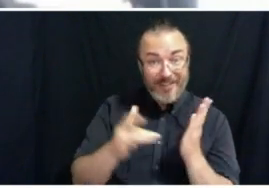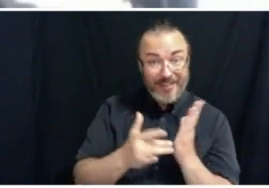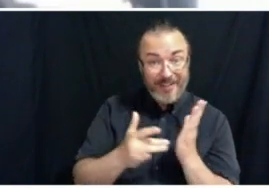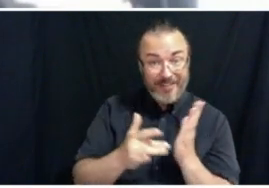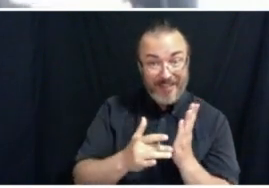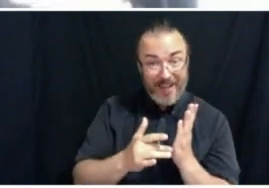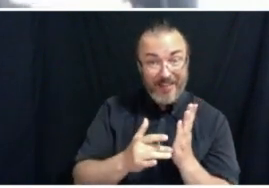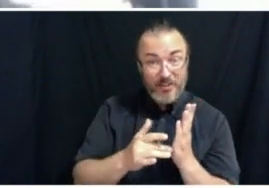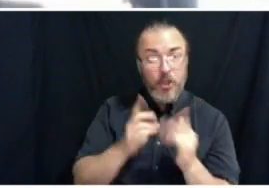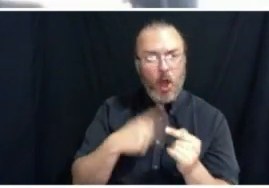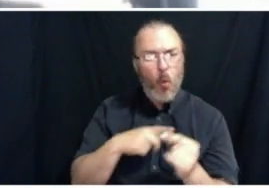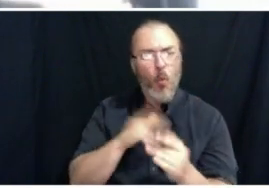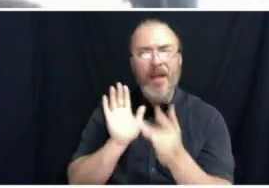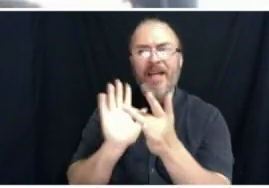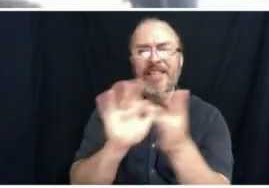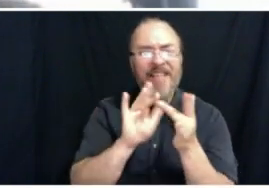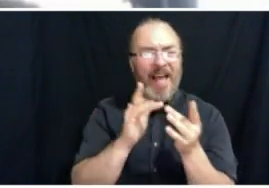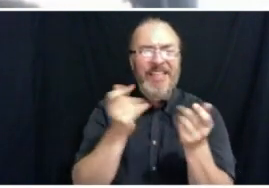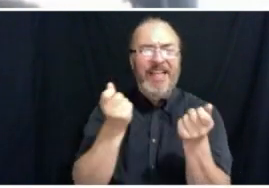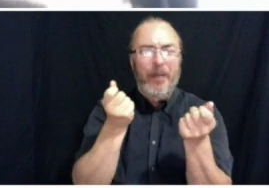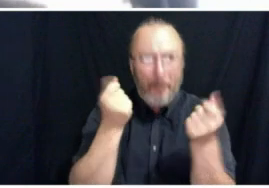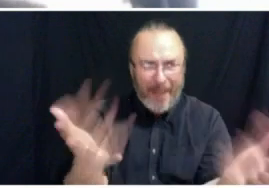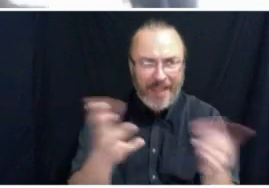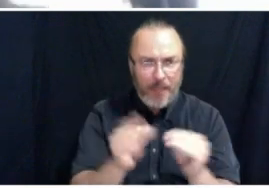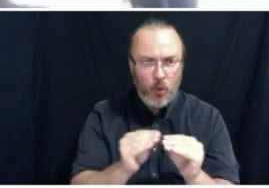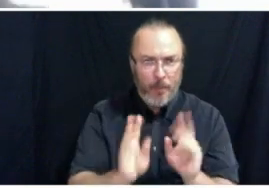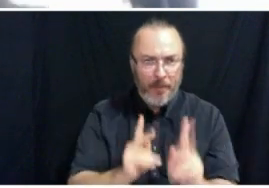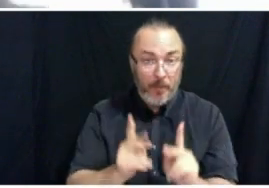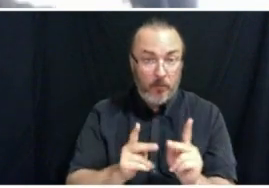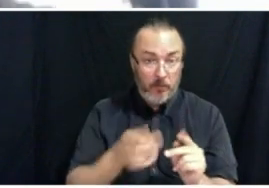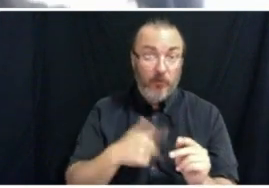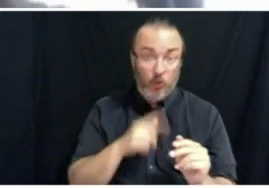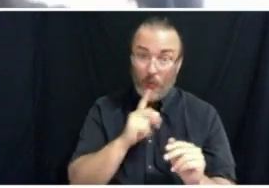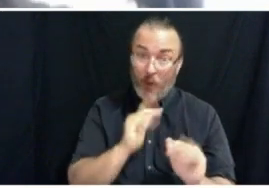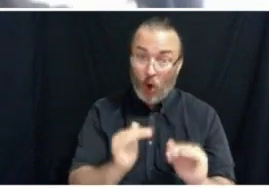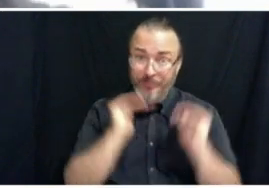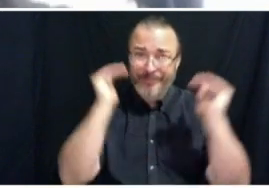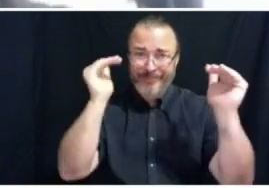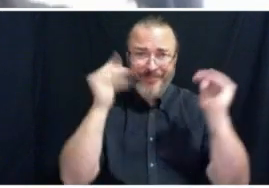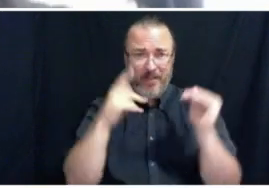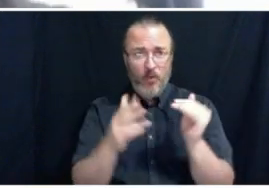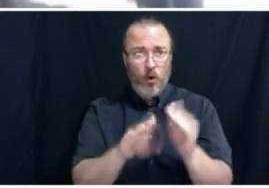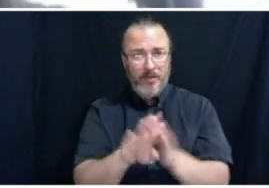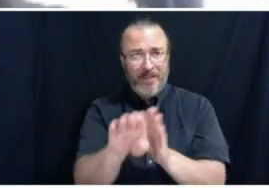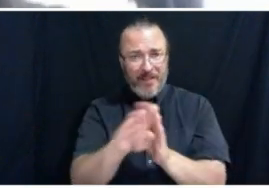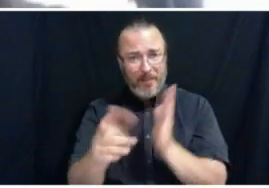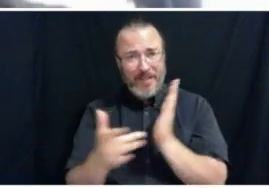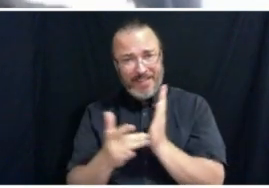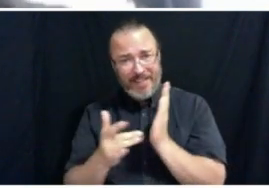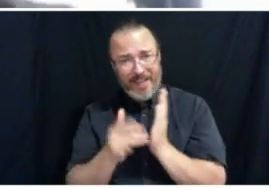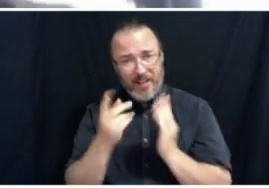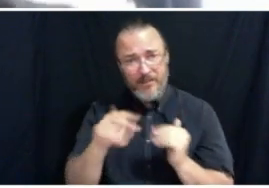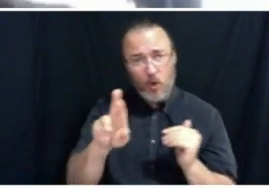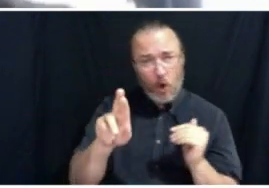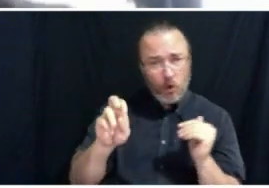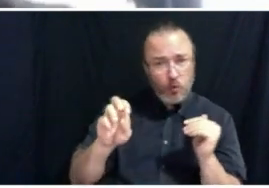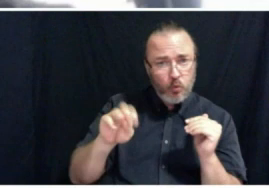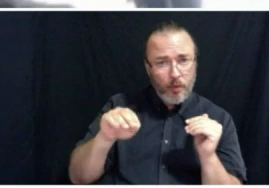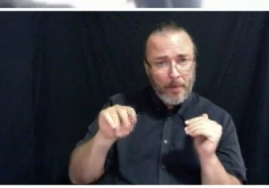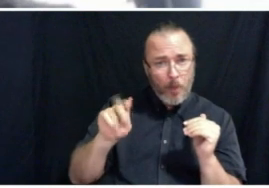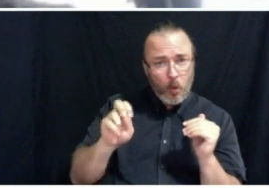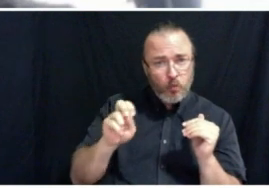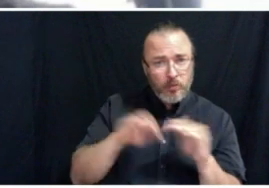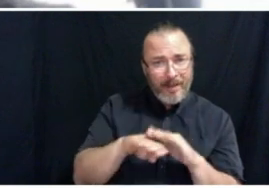many more people. So we are lifting our own game in developing technologies for remote access, but equally